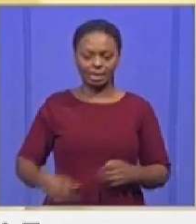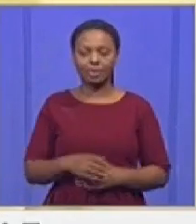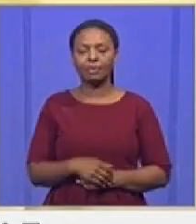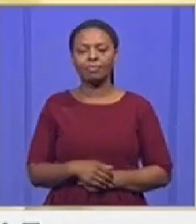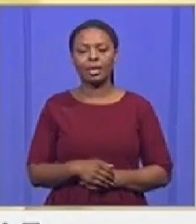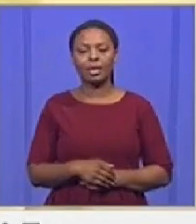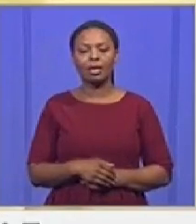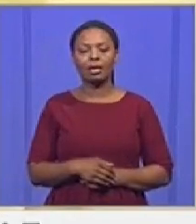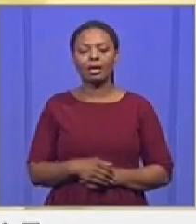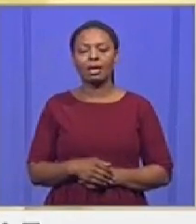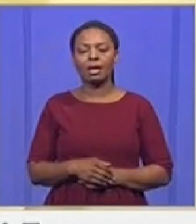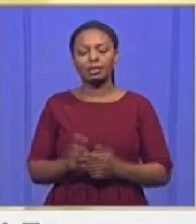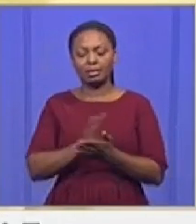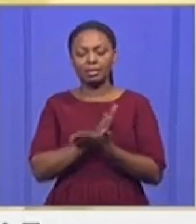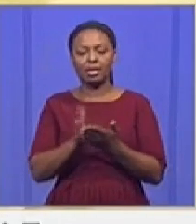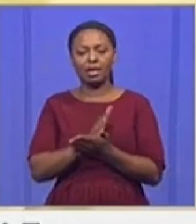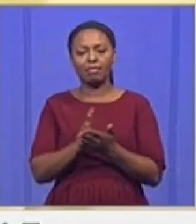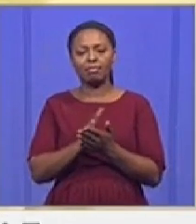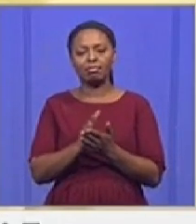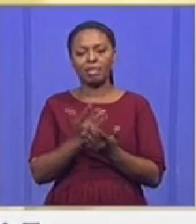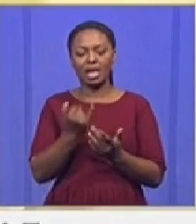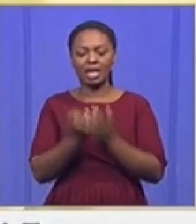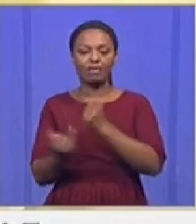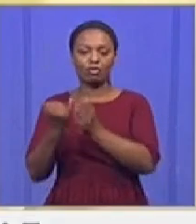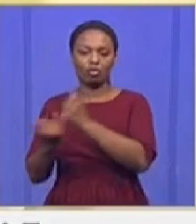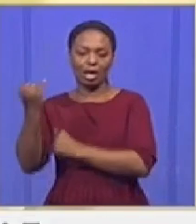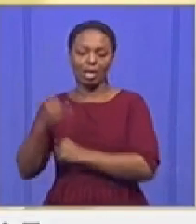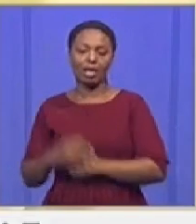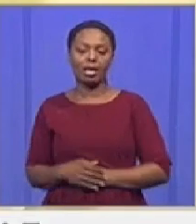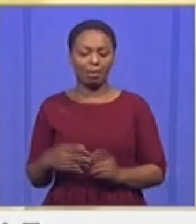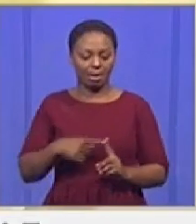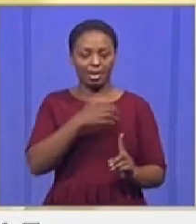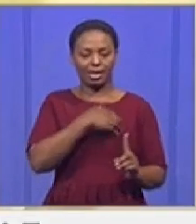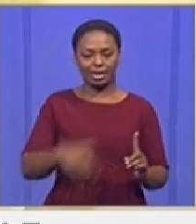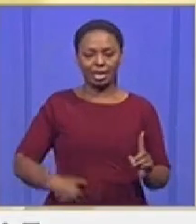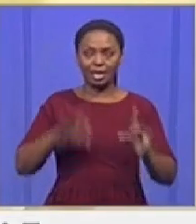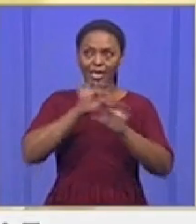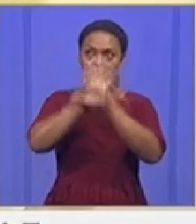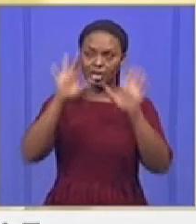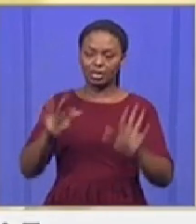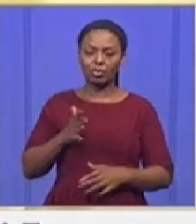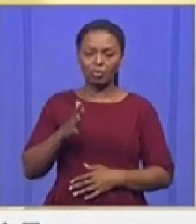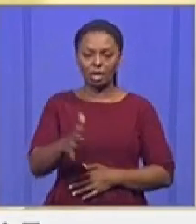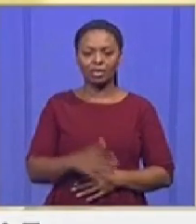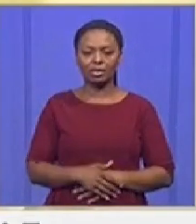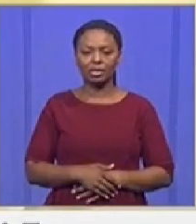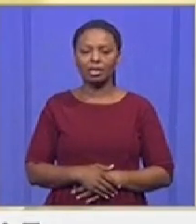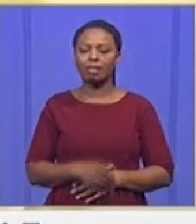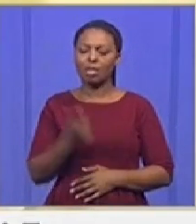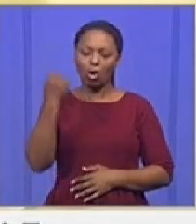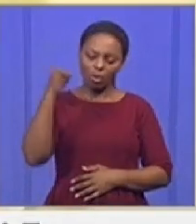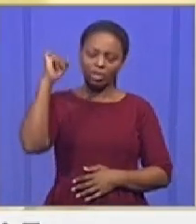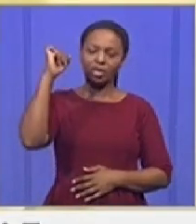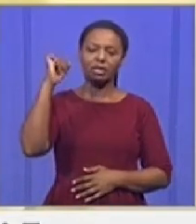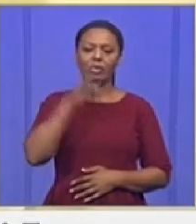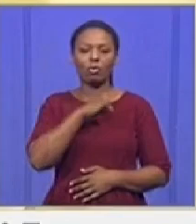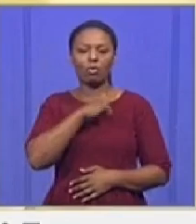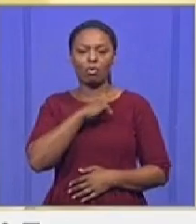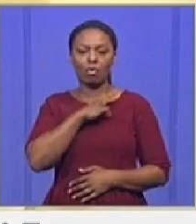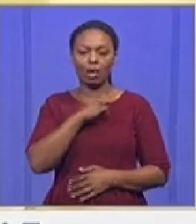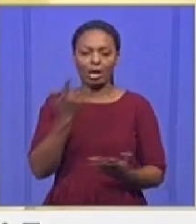respect to certain individuals. The president wanted clarification as to how those objections